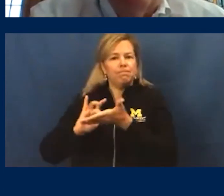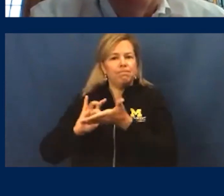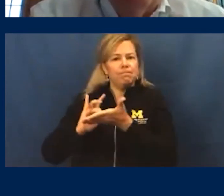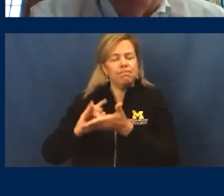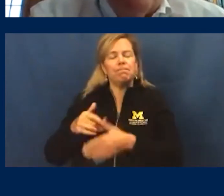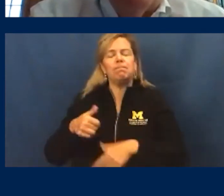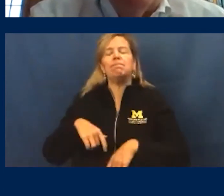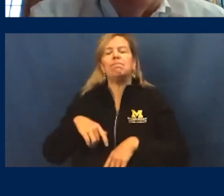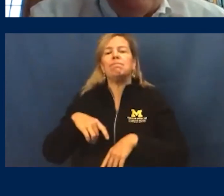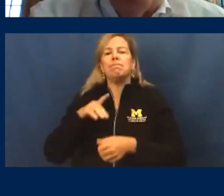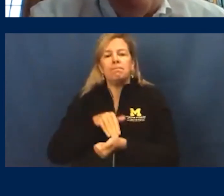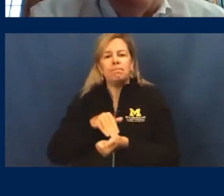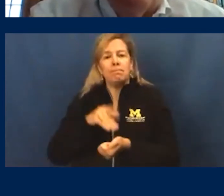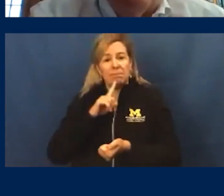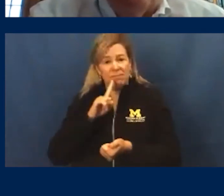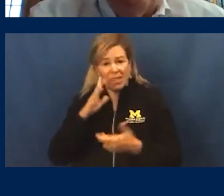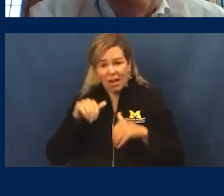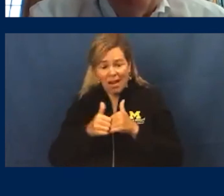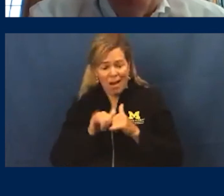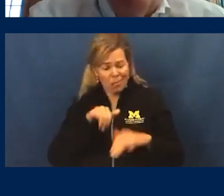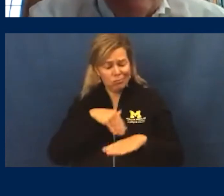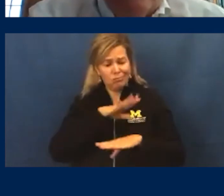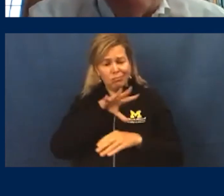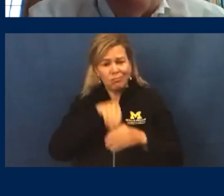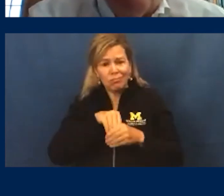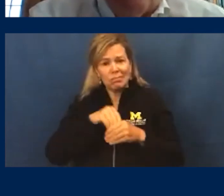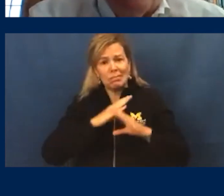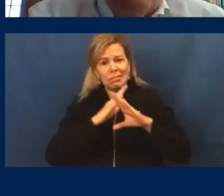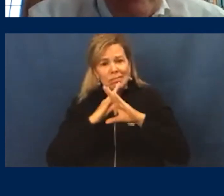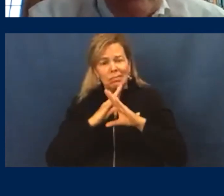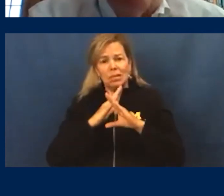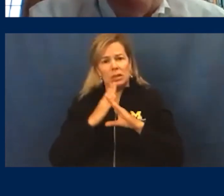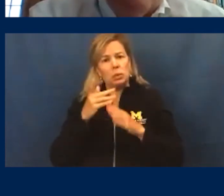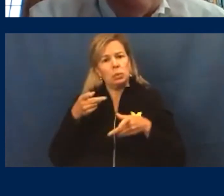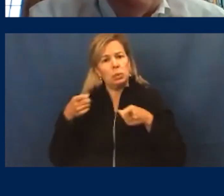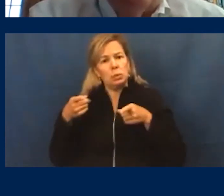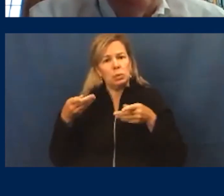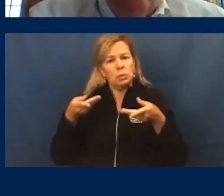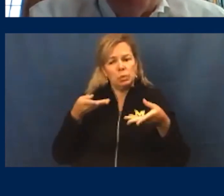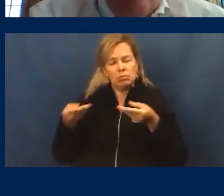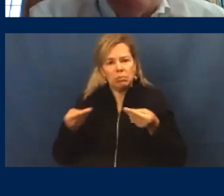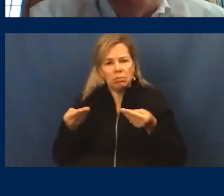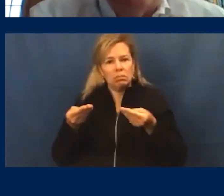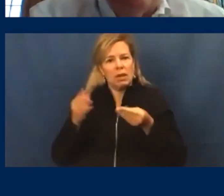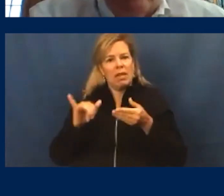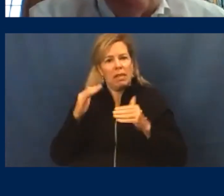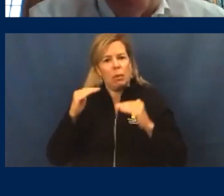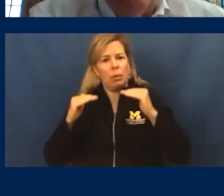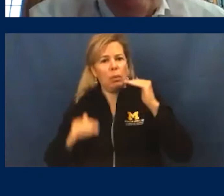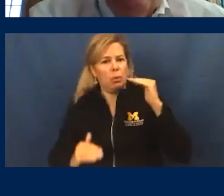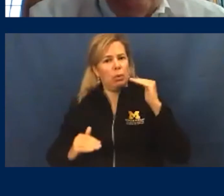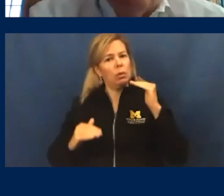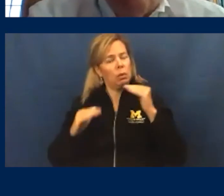respect to interventions that have the potential to mitigate the disproportionate impact of the pandemic on populations of